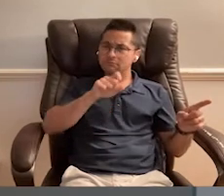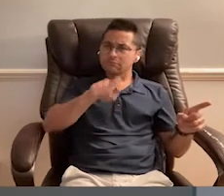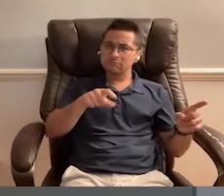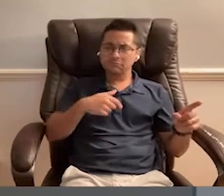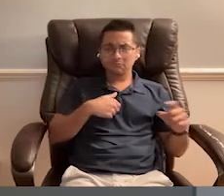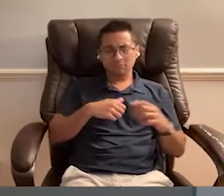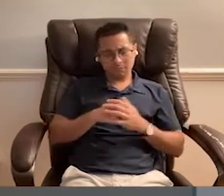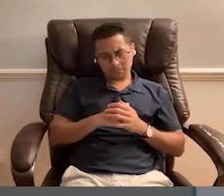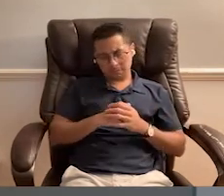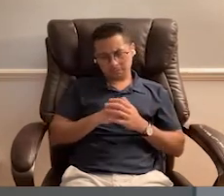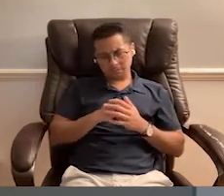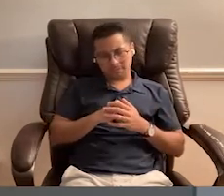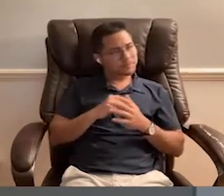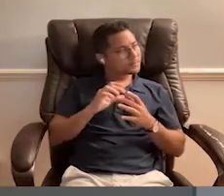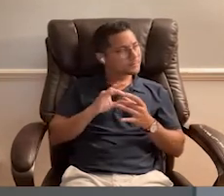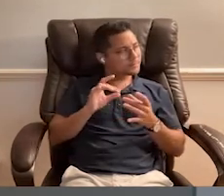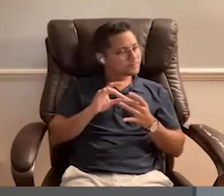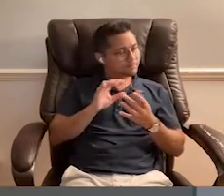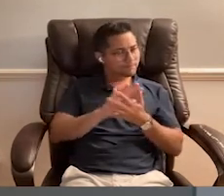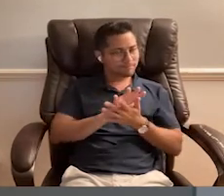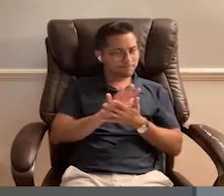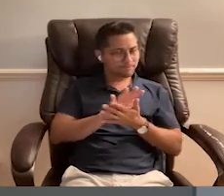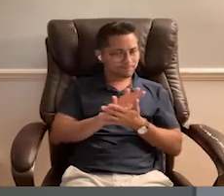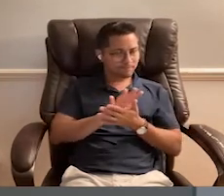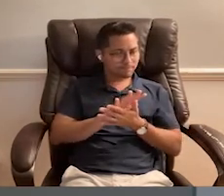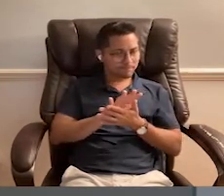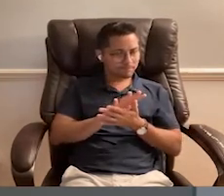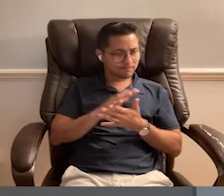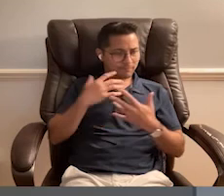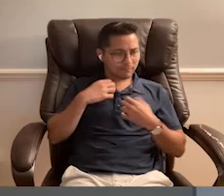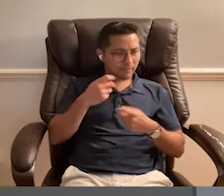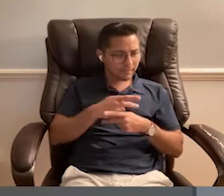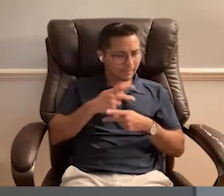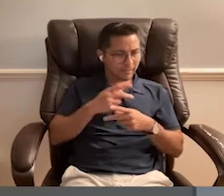diagnosis. Yes. I just have one question. I work with a mini